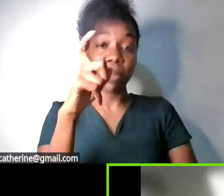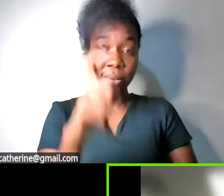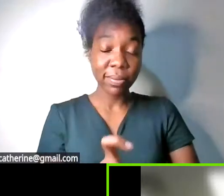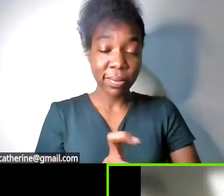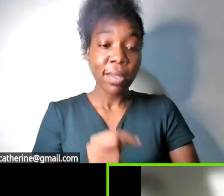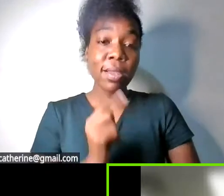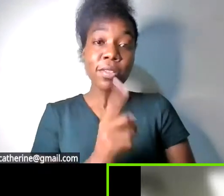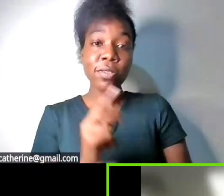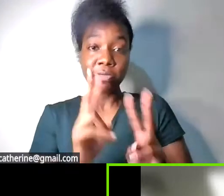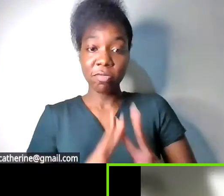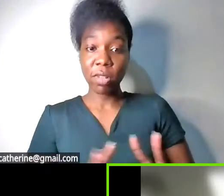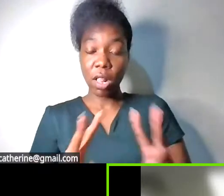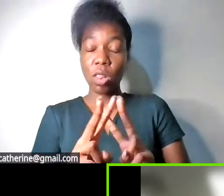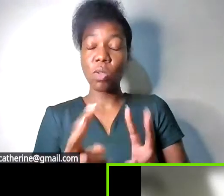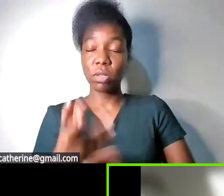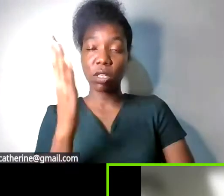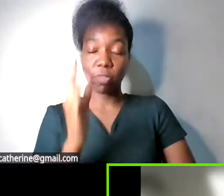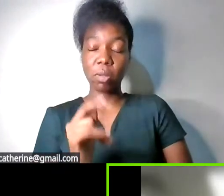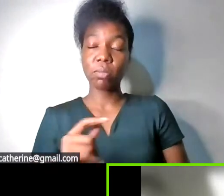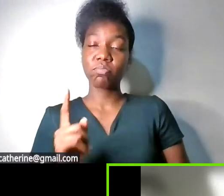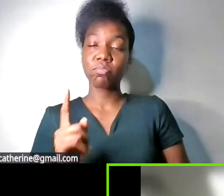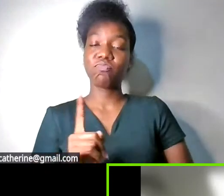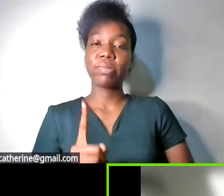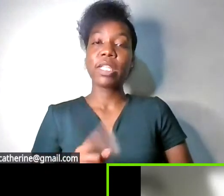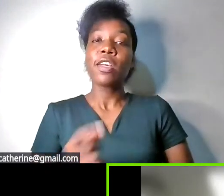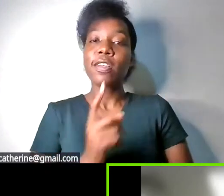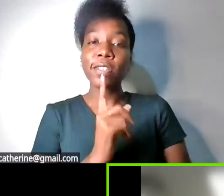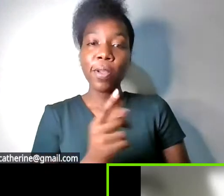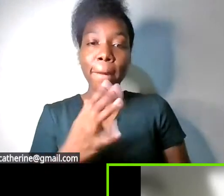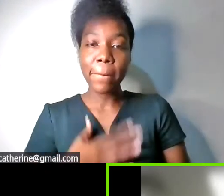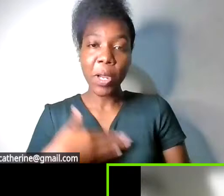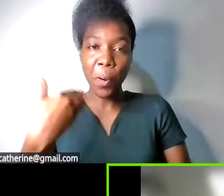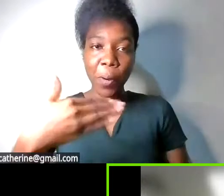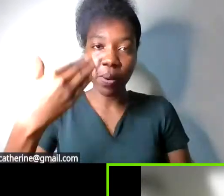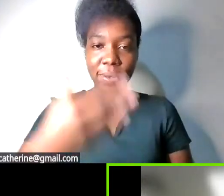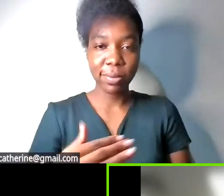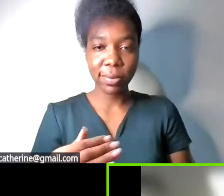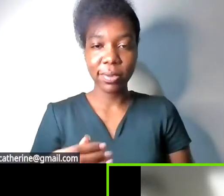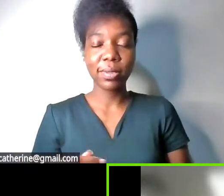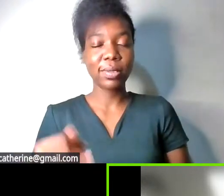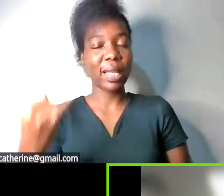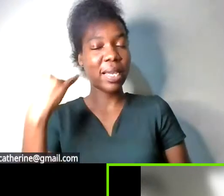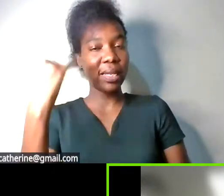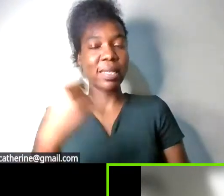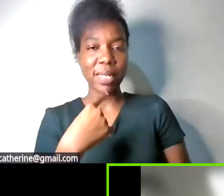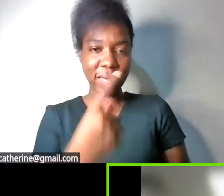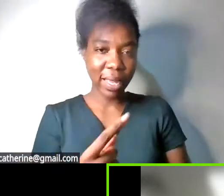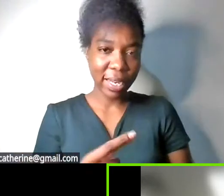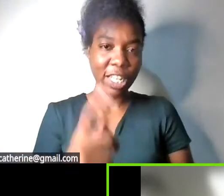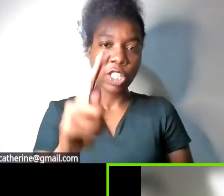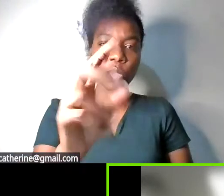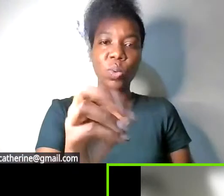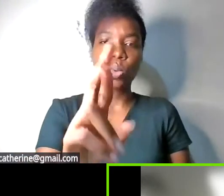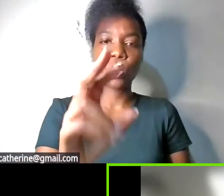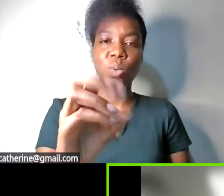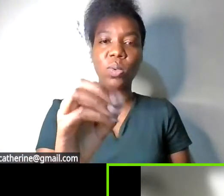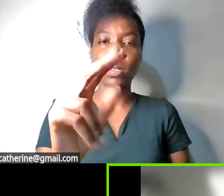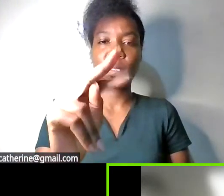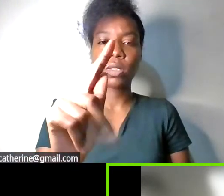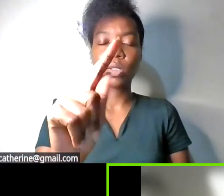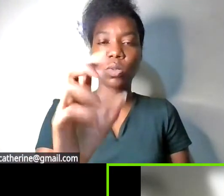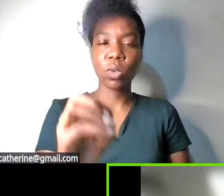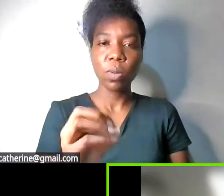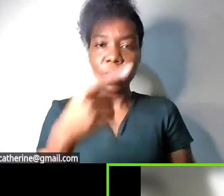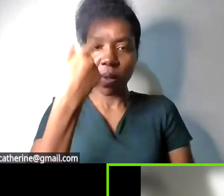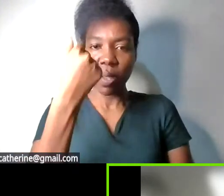world, right? So I always kind of suggest Canada, and in fact, Toronto, because again, Canada is one of the safest places to live, but